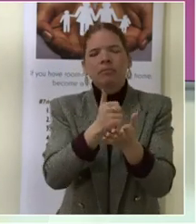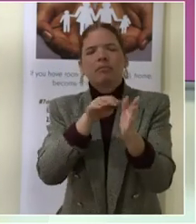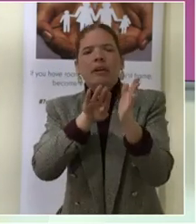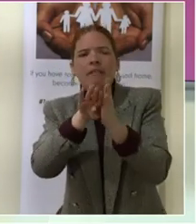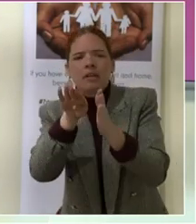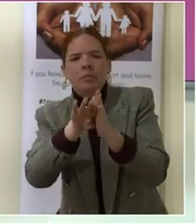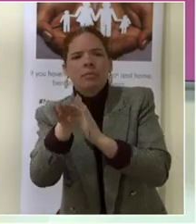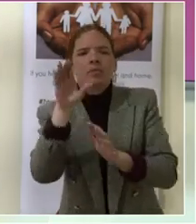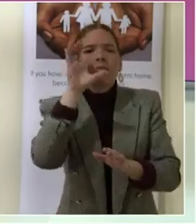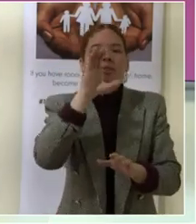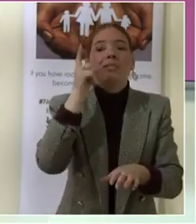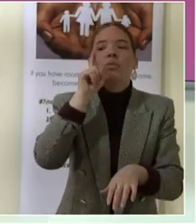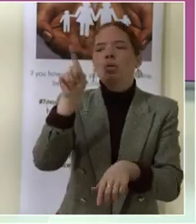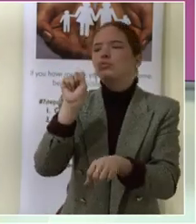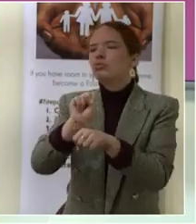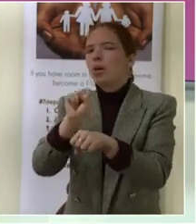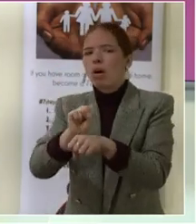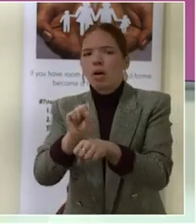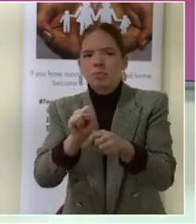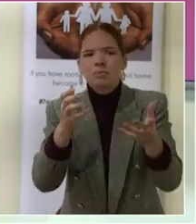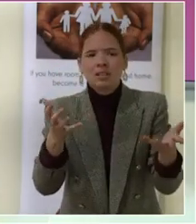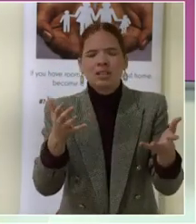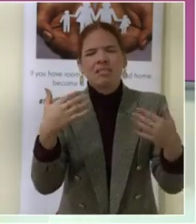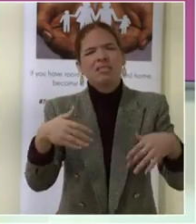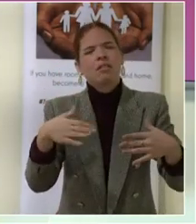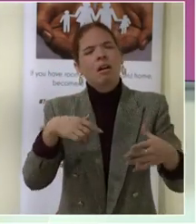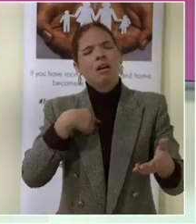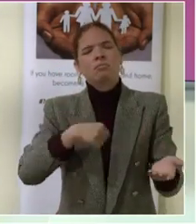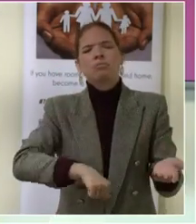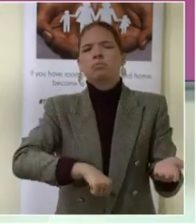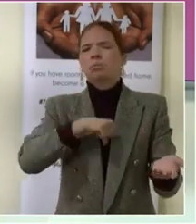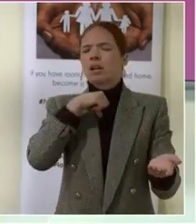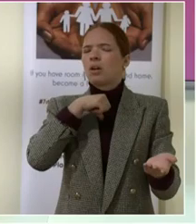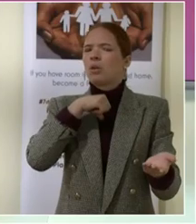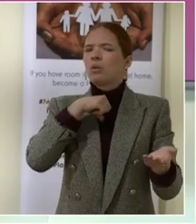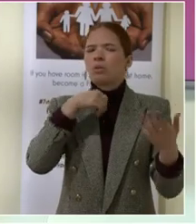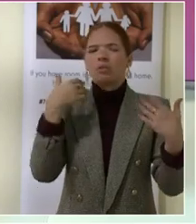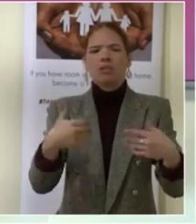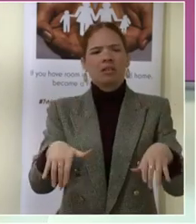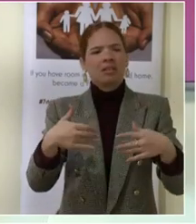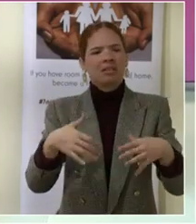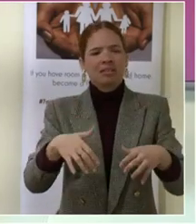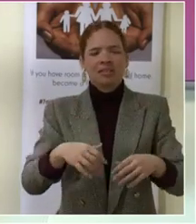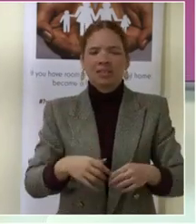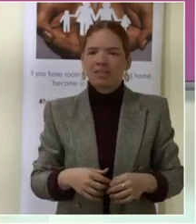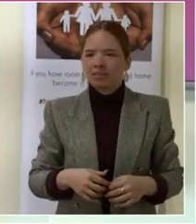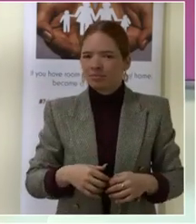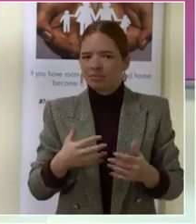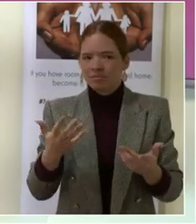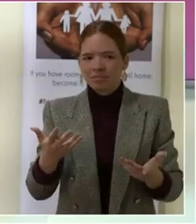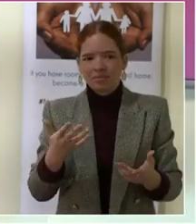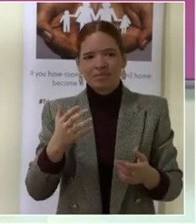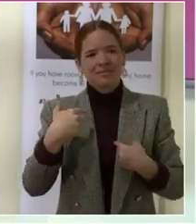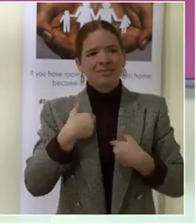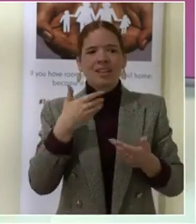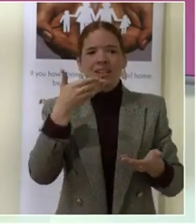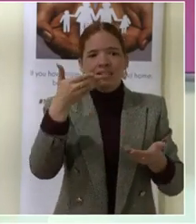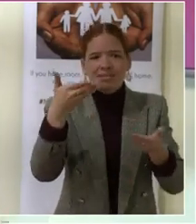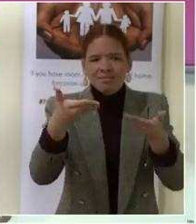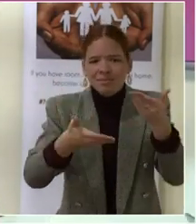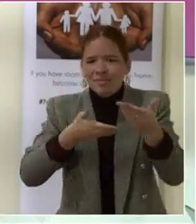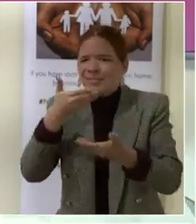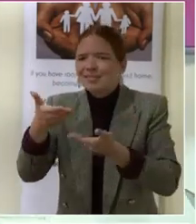jobs. And so I'm just so proud of that. And I would like to welcome the beautiful,